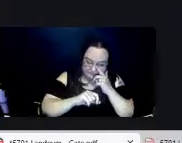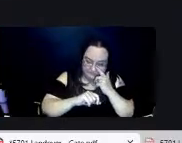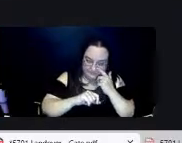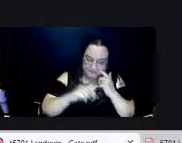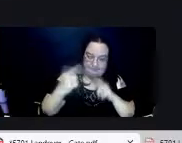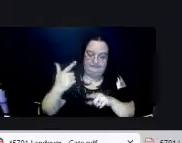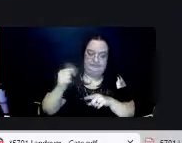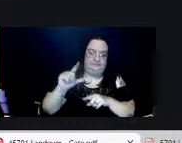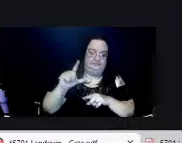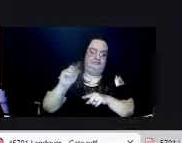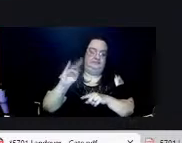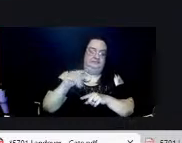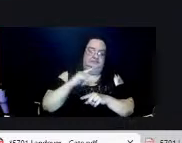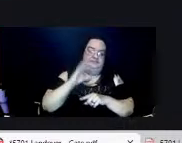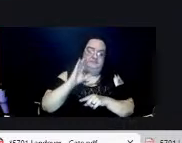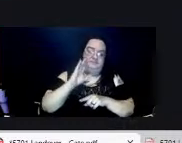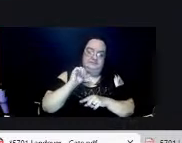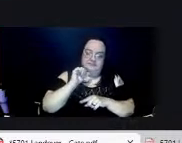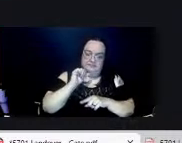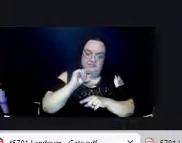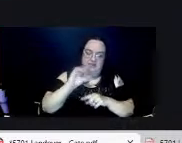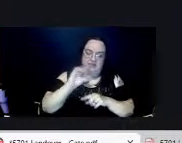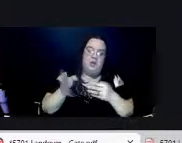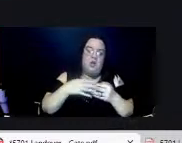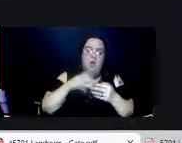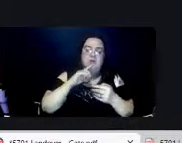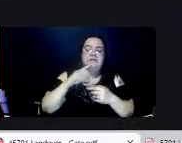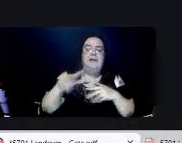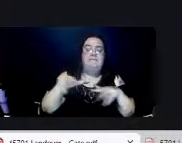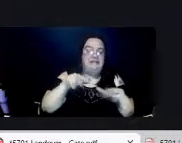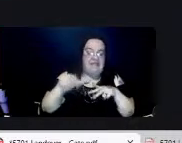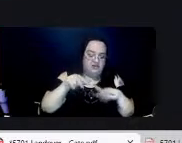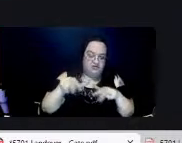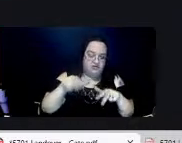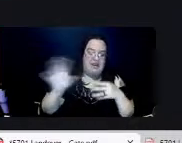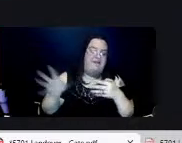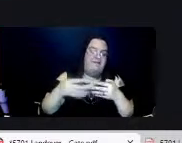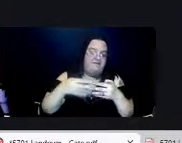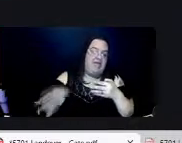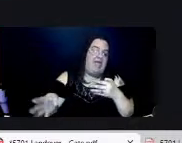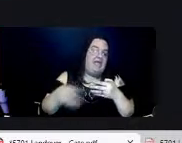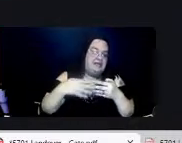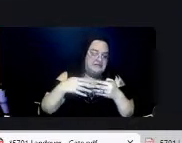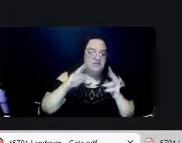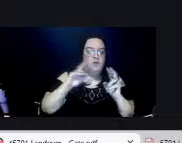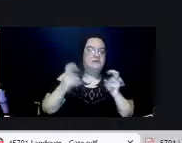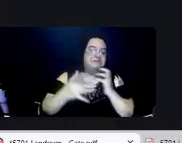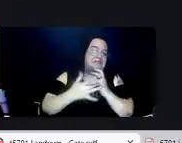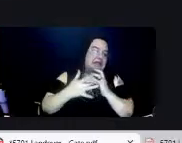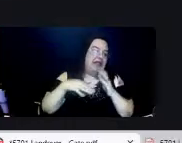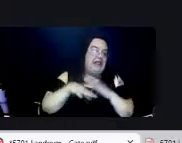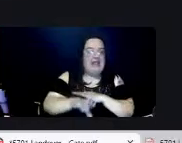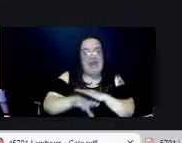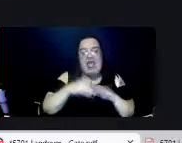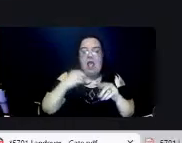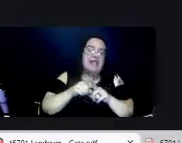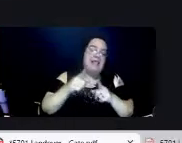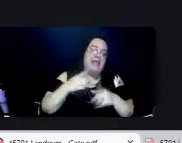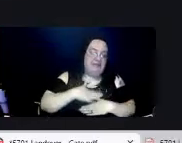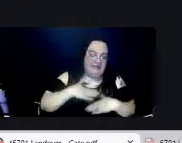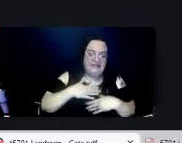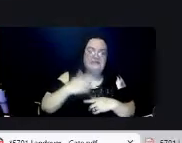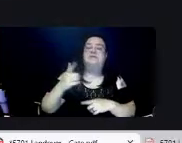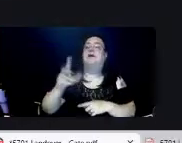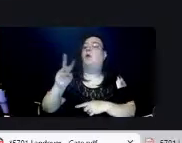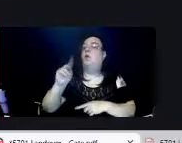pedestrian fence, so people technically go in and out as they please. Okay, so 24-hour access. Okay, got it. It won't